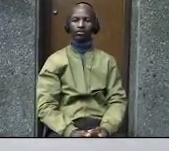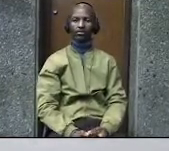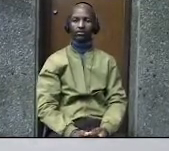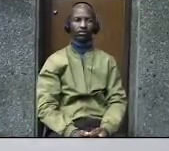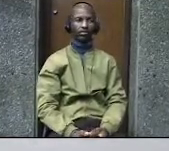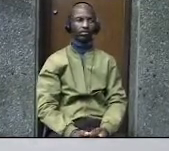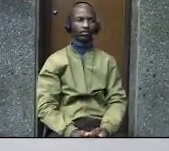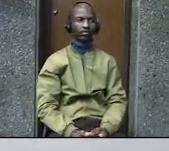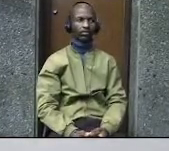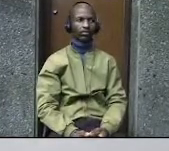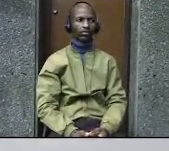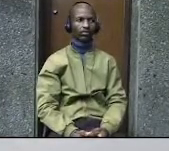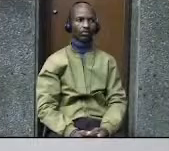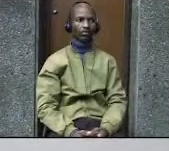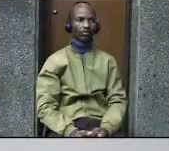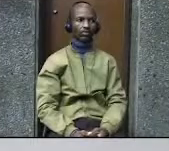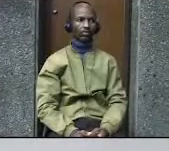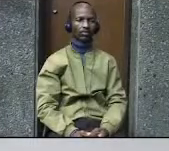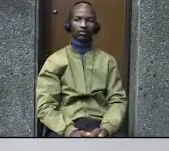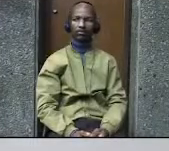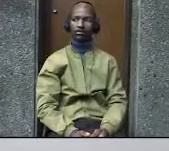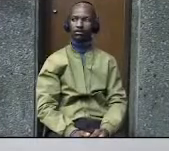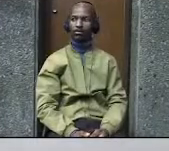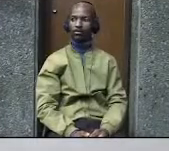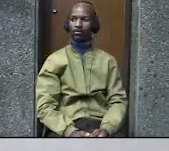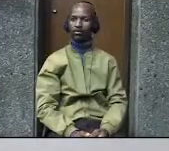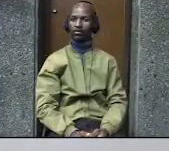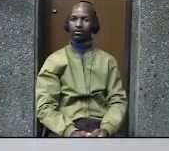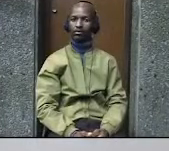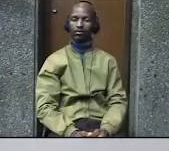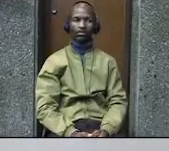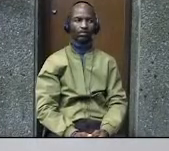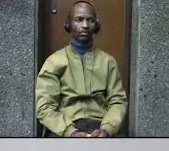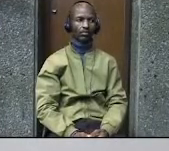Yeah, little to saswaba. Just raise your hand until you are done.